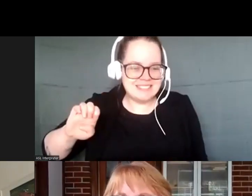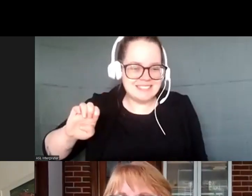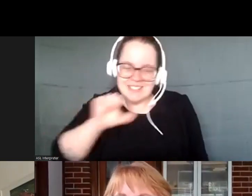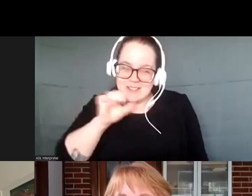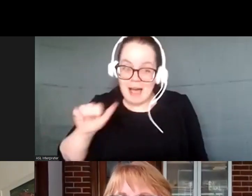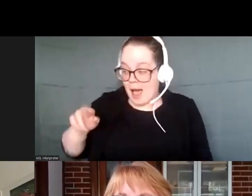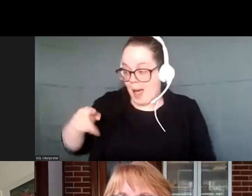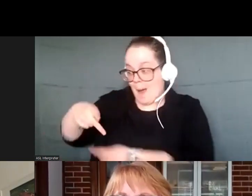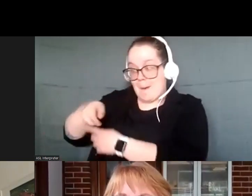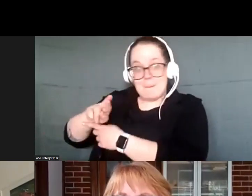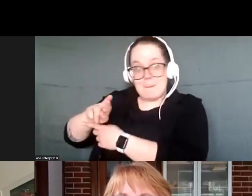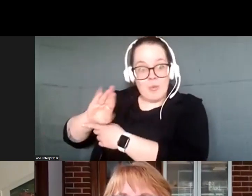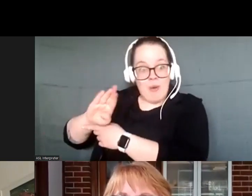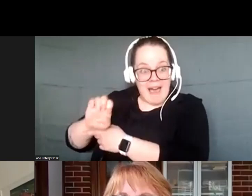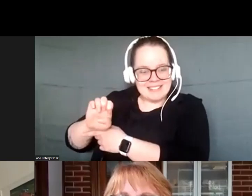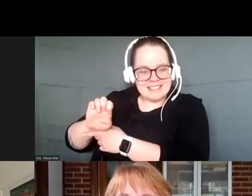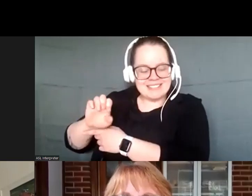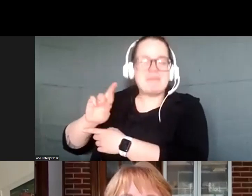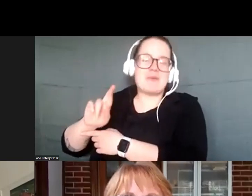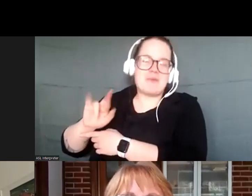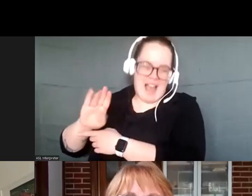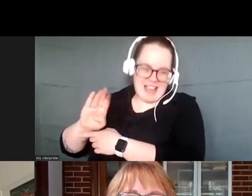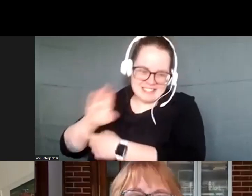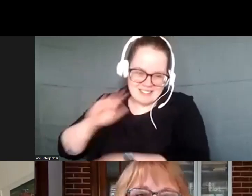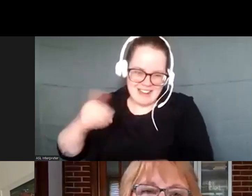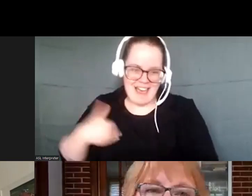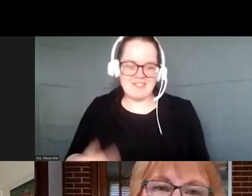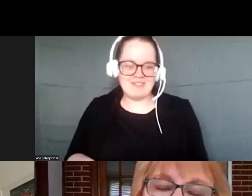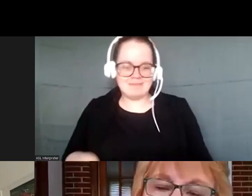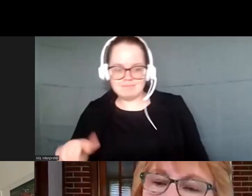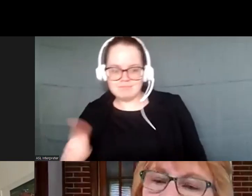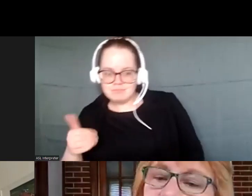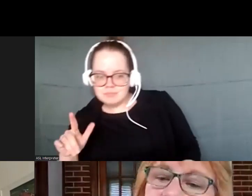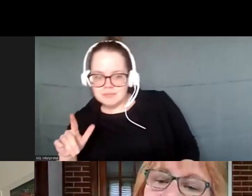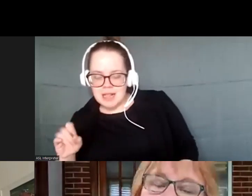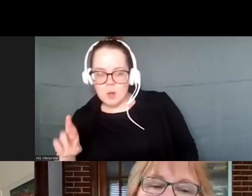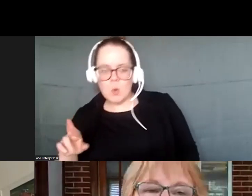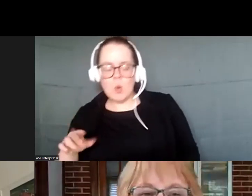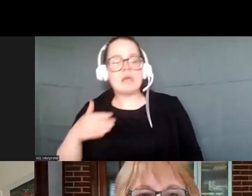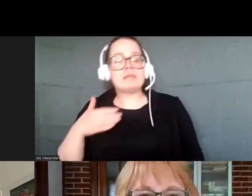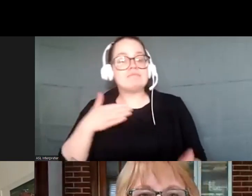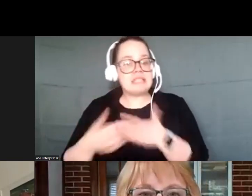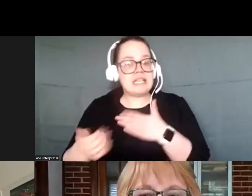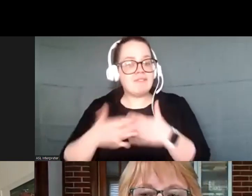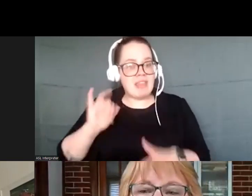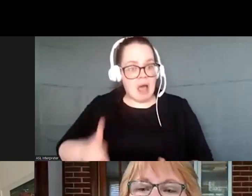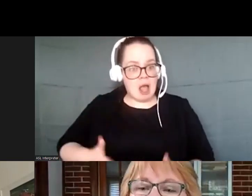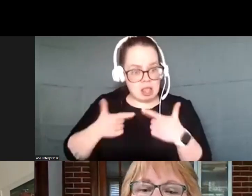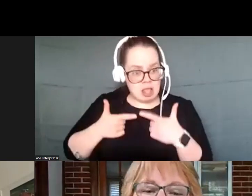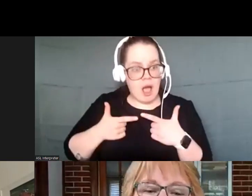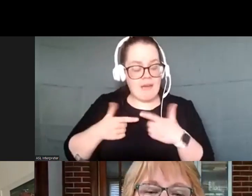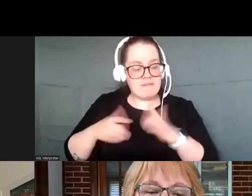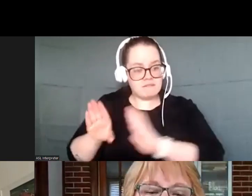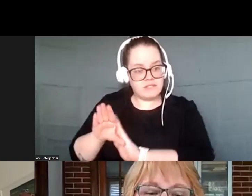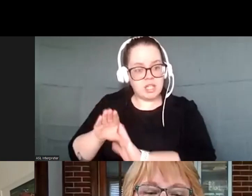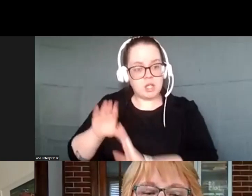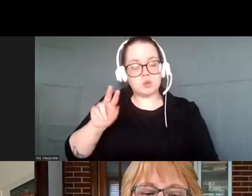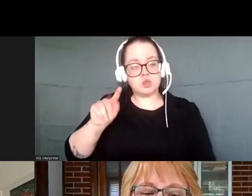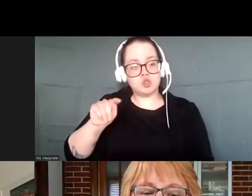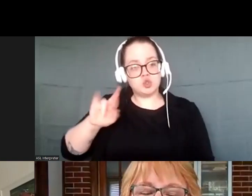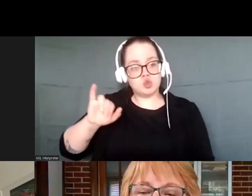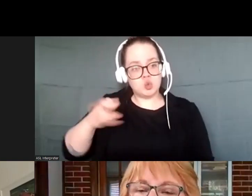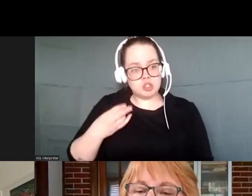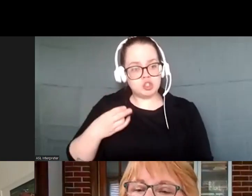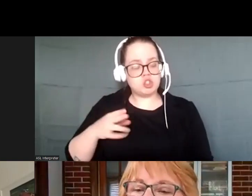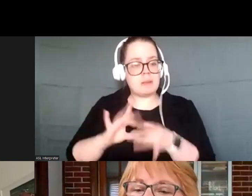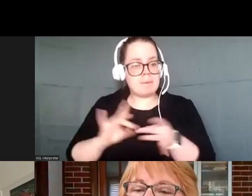even the live videos that Trish mentioned, you know, like I thought about that when she was talking about that and thinking, well, I suppose him being the singer,